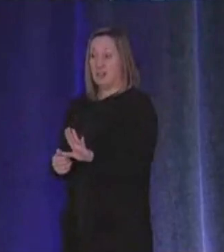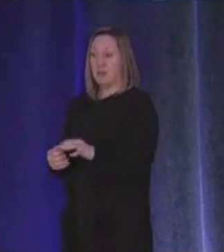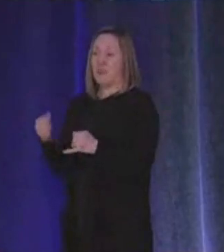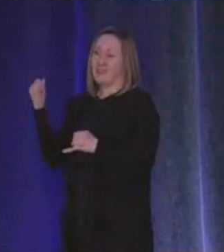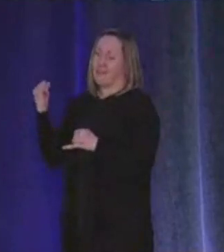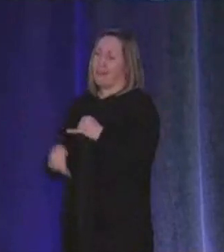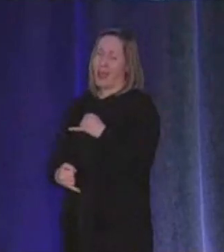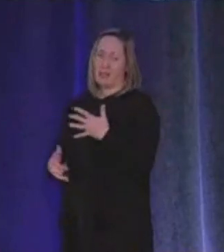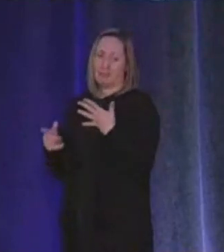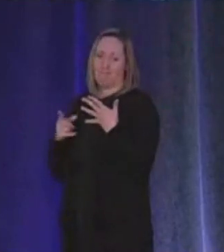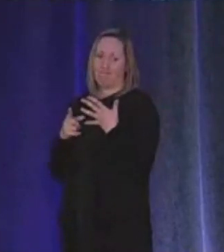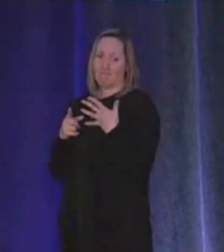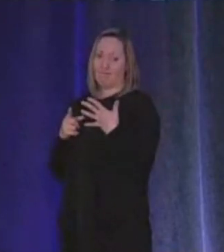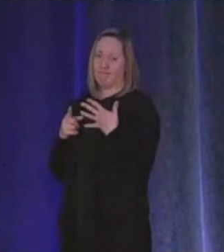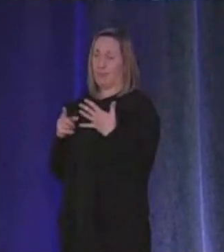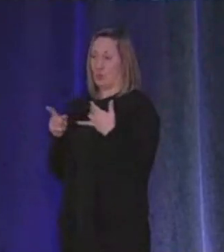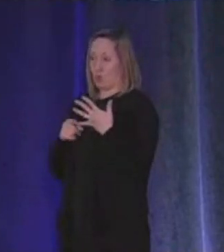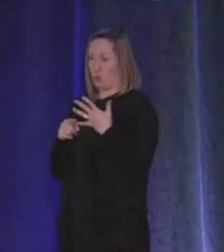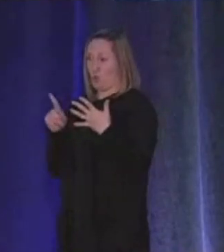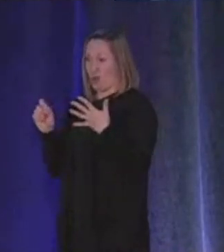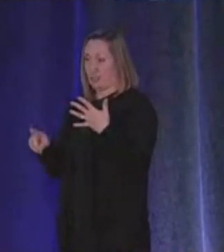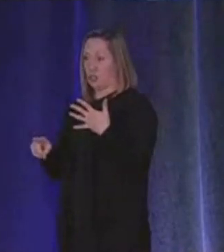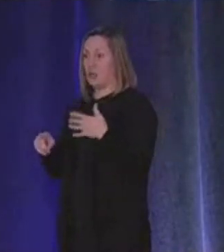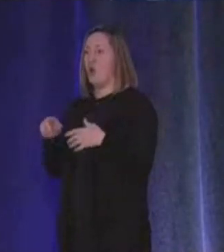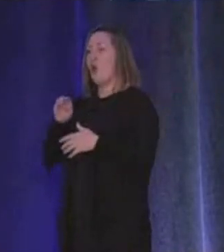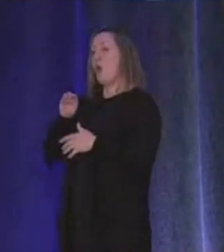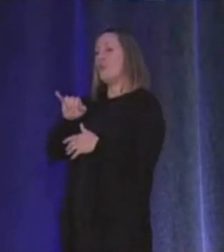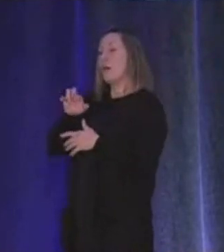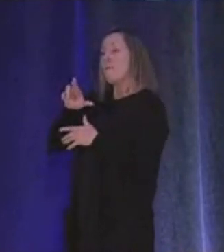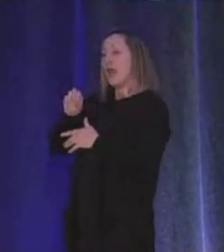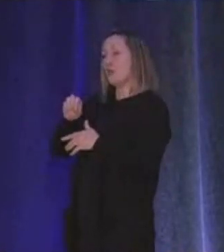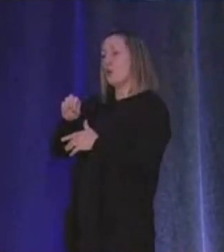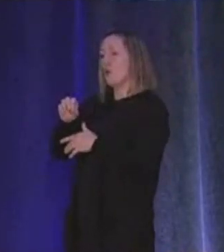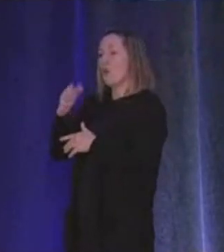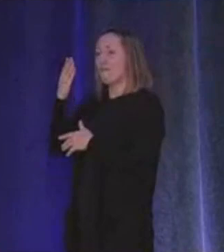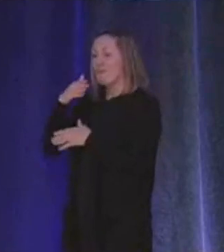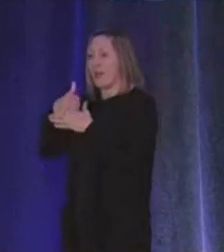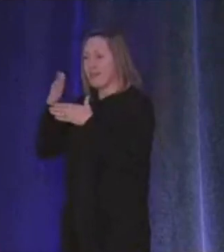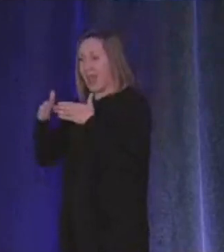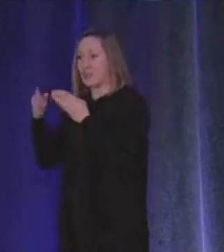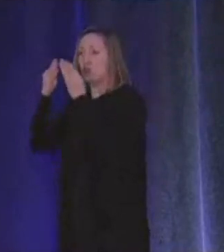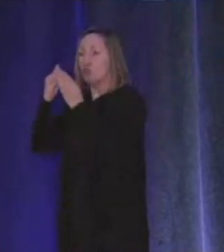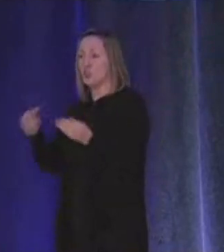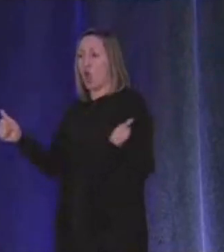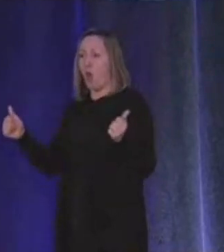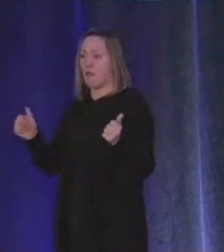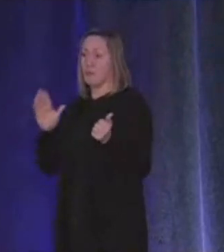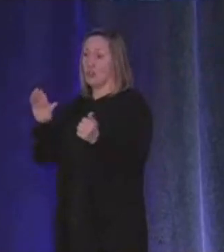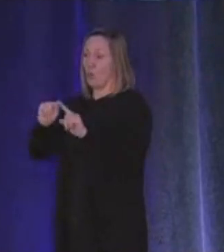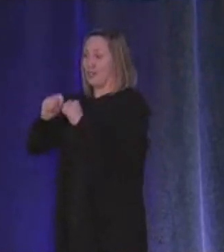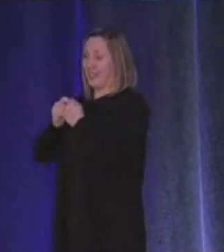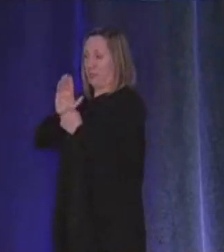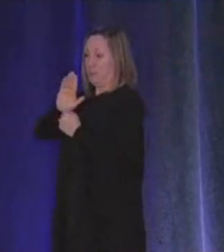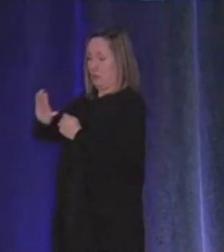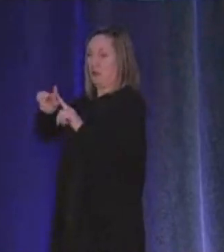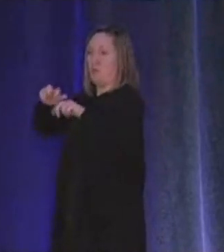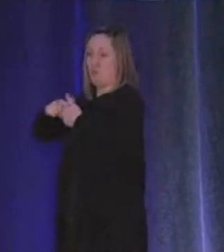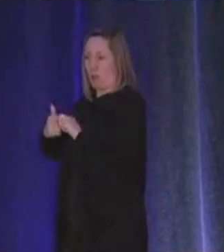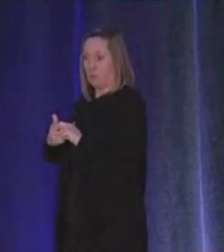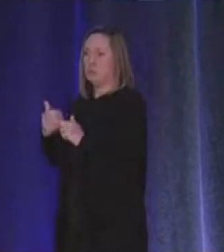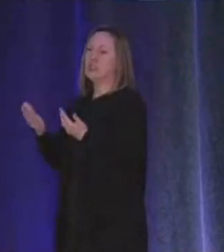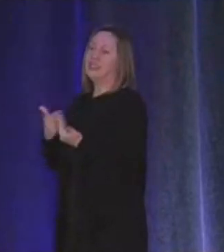one, will a micro front end solve your team's problem? Because I think it's really easy to say, hey, you